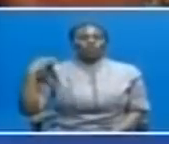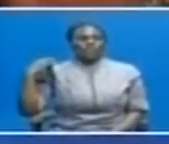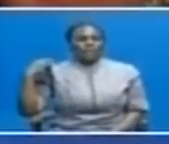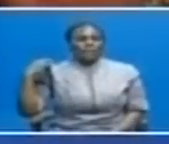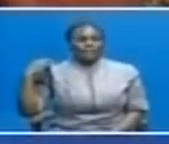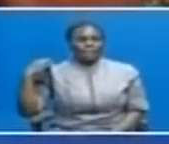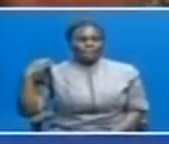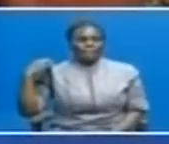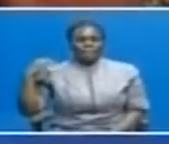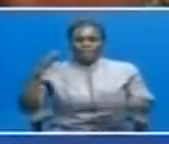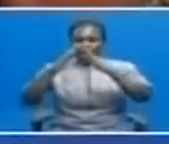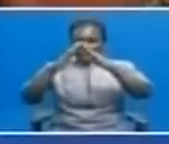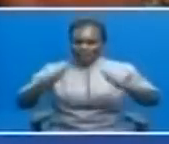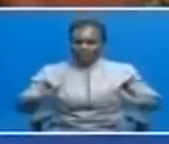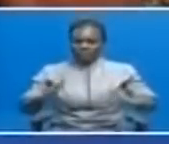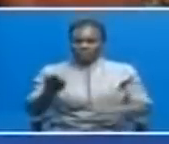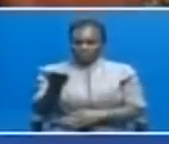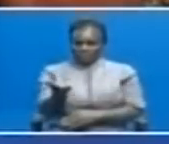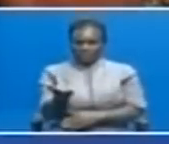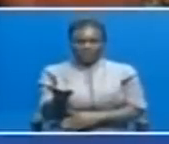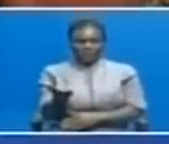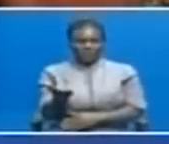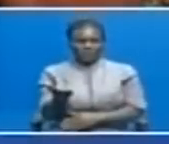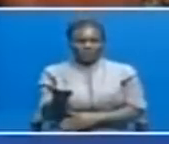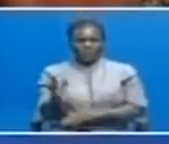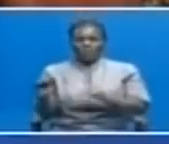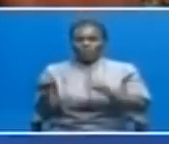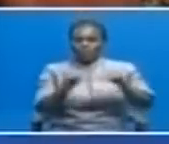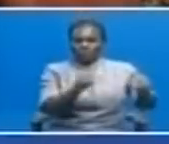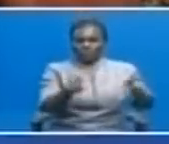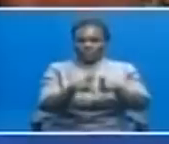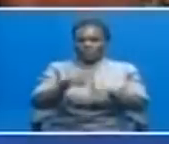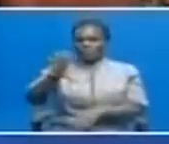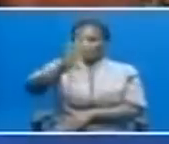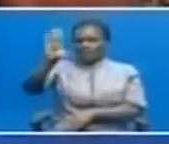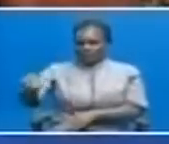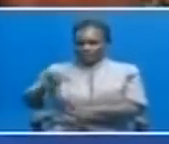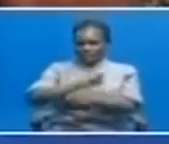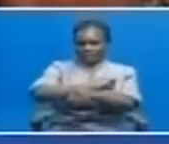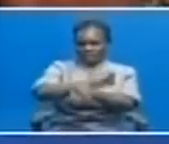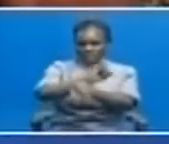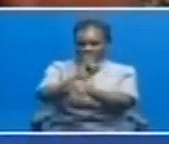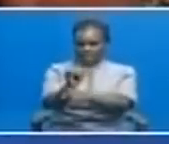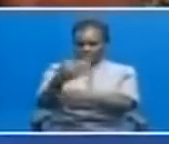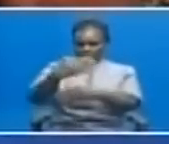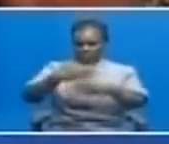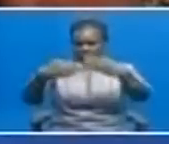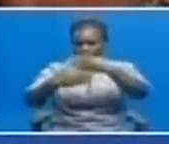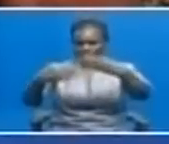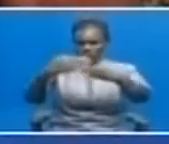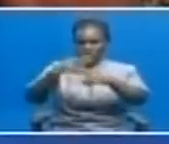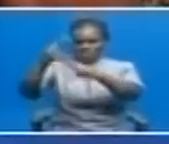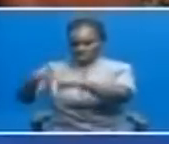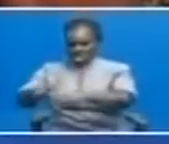So this house shows people how to live with African architecture, art, design,